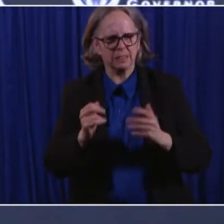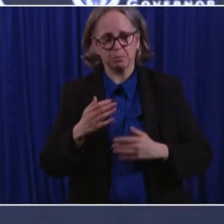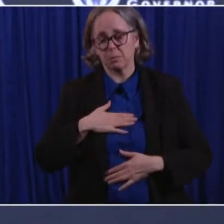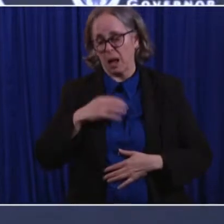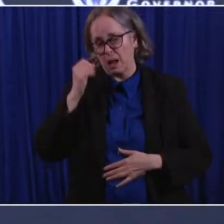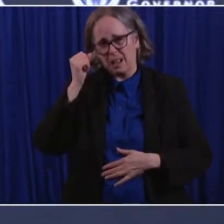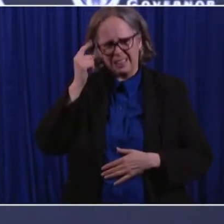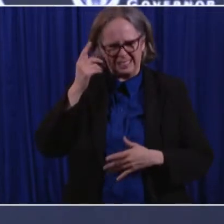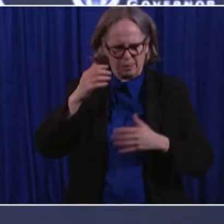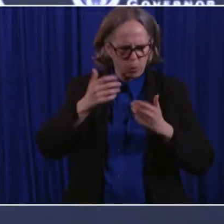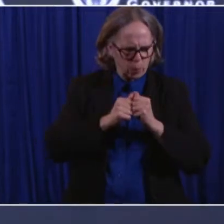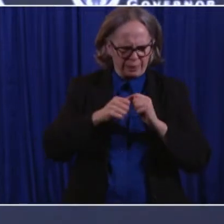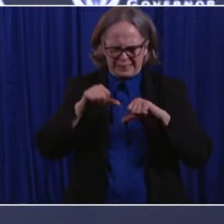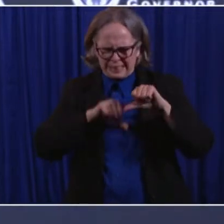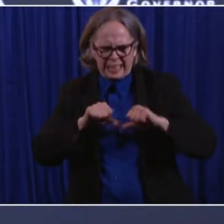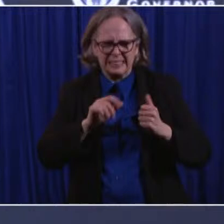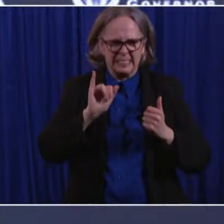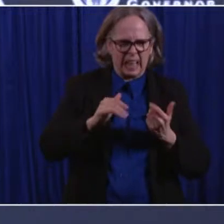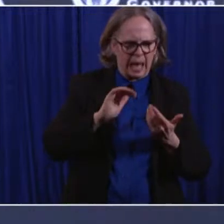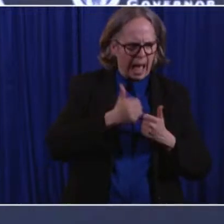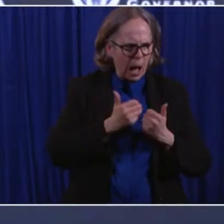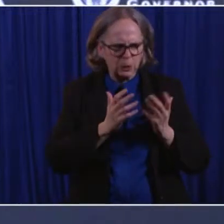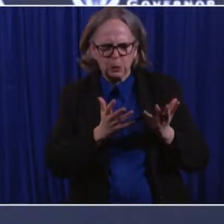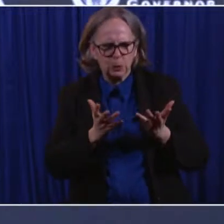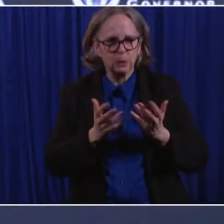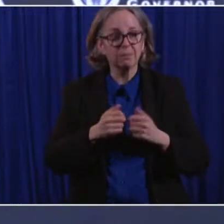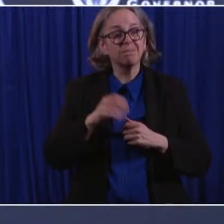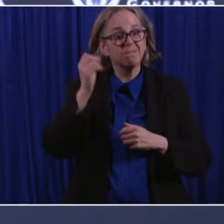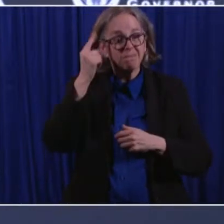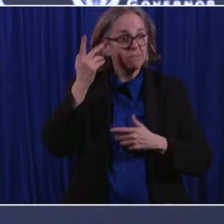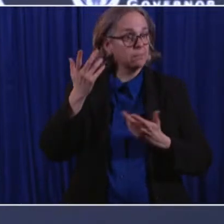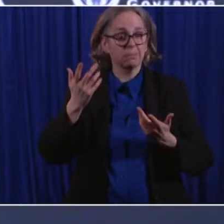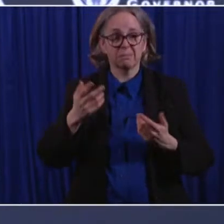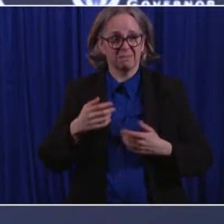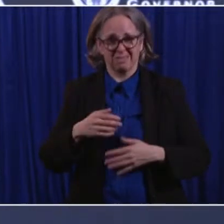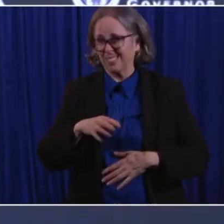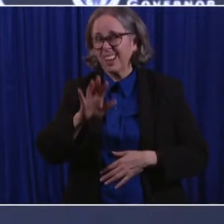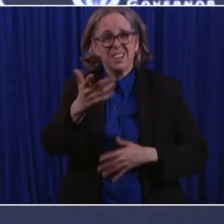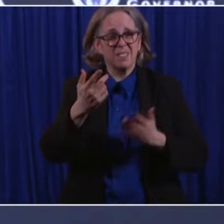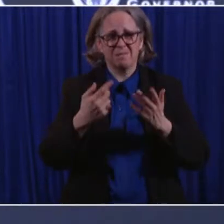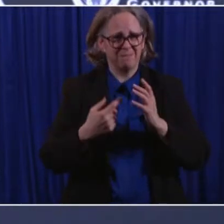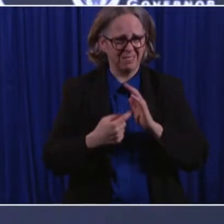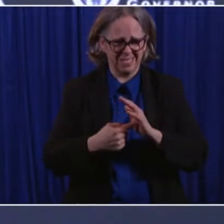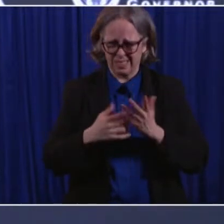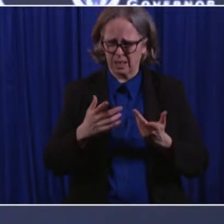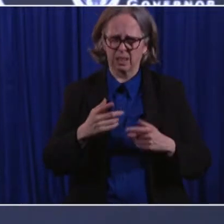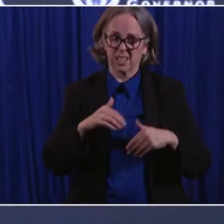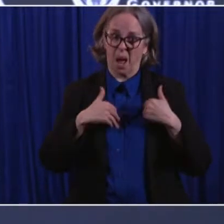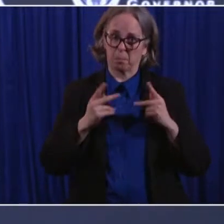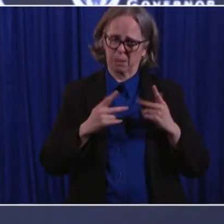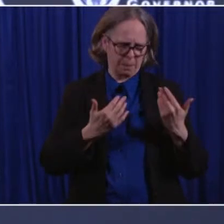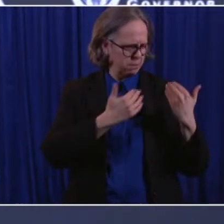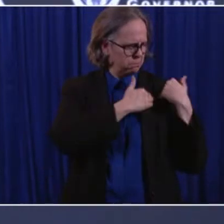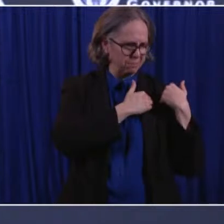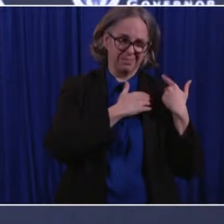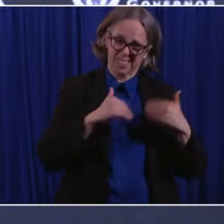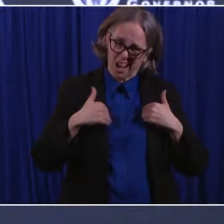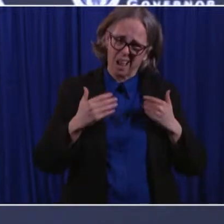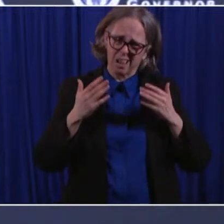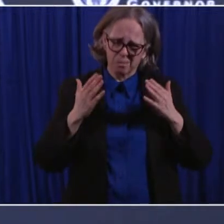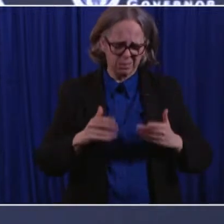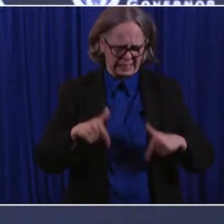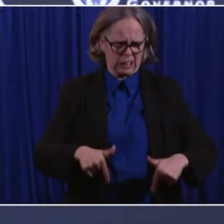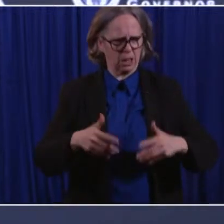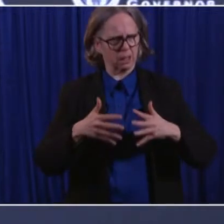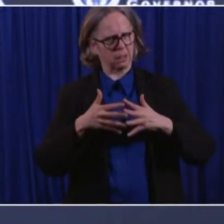So part of it's, do your part, be patriotic, help us out. And part of it